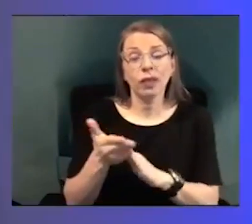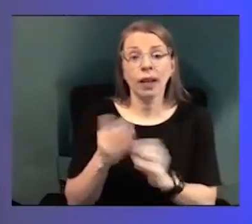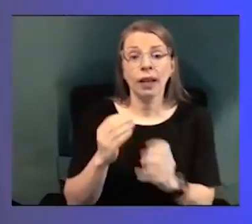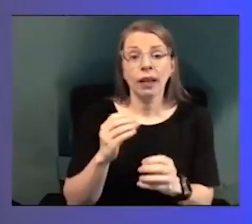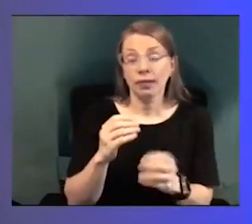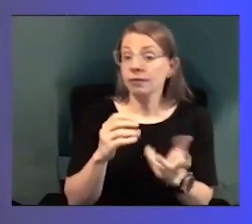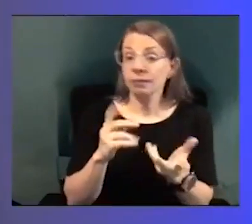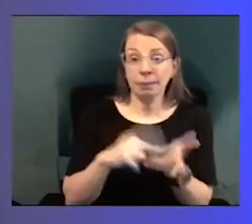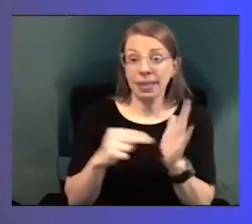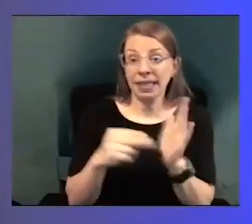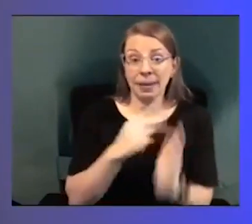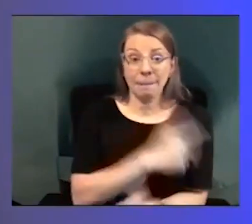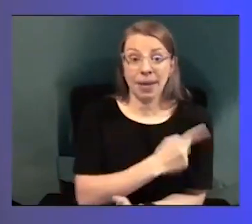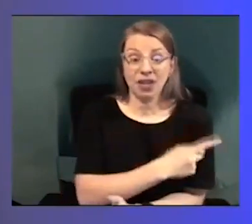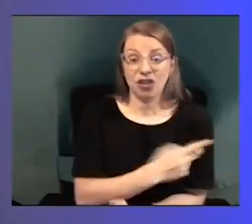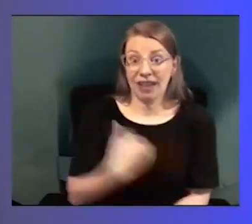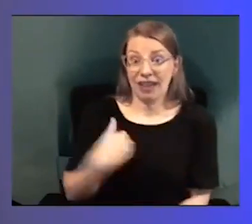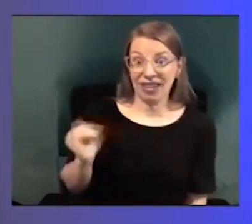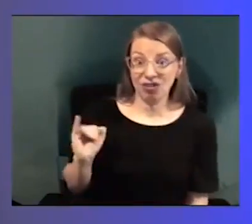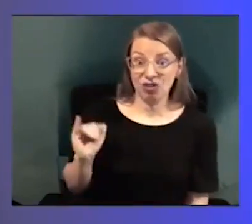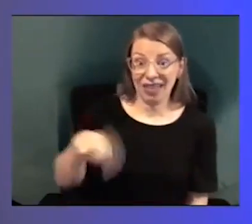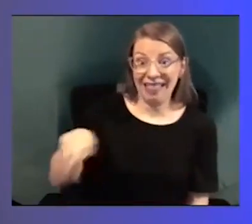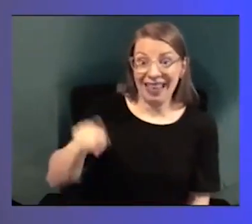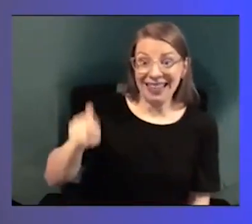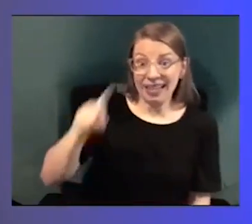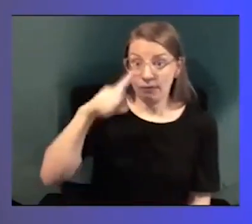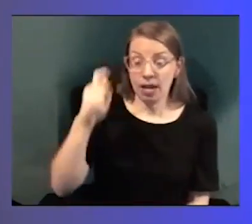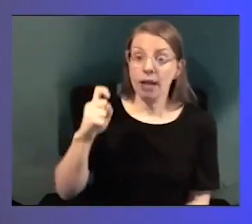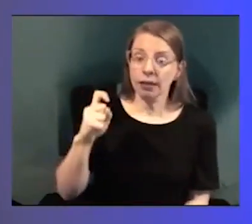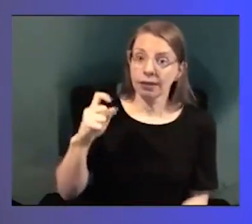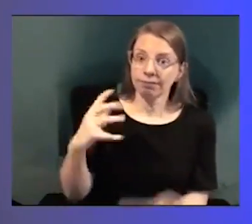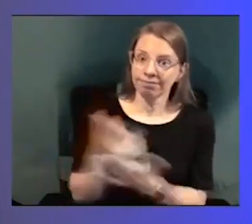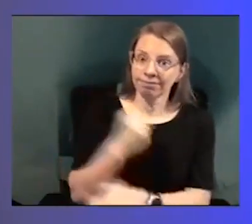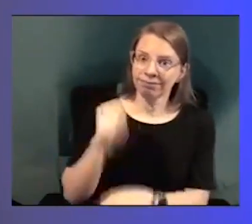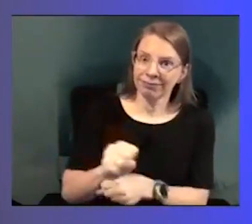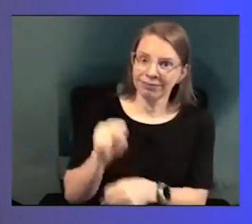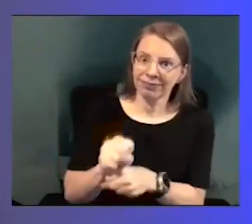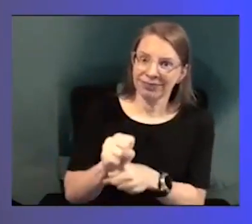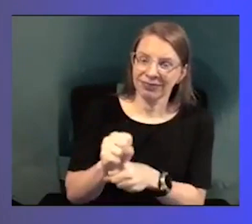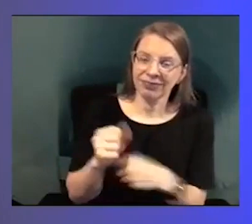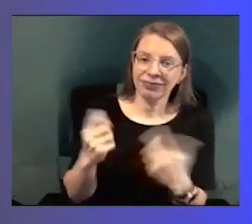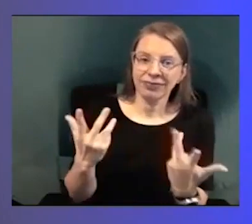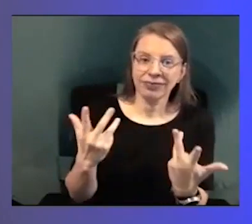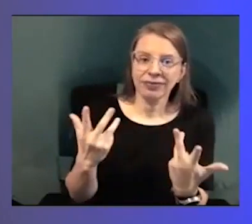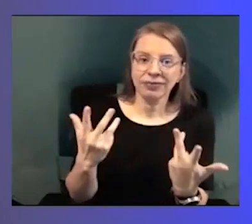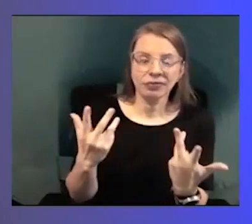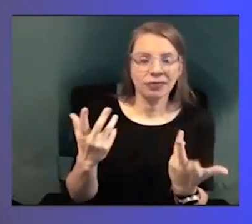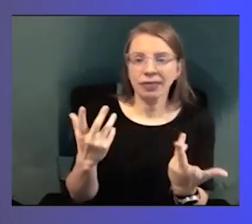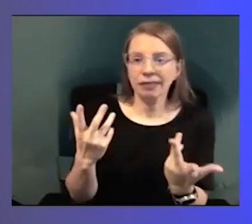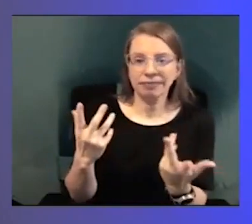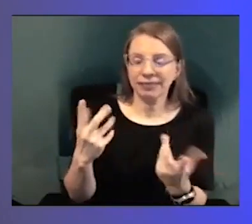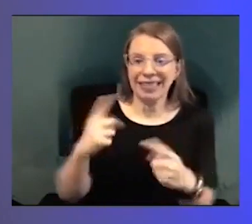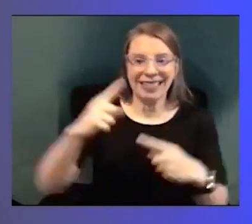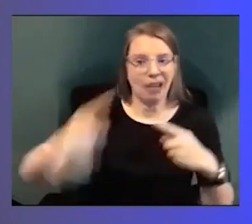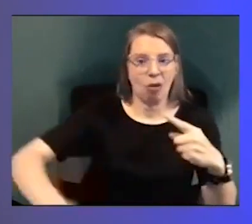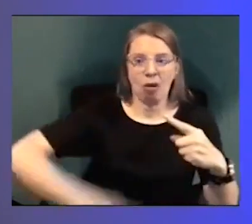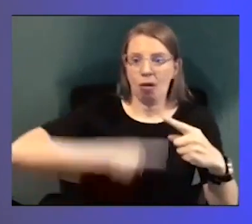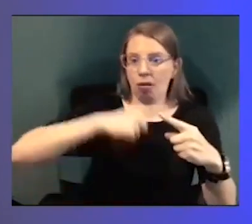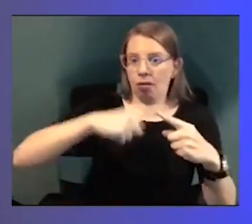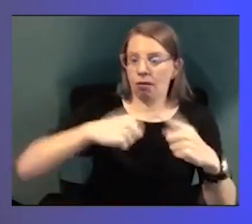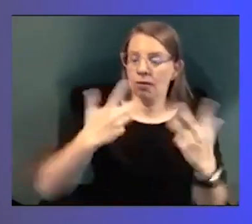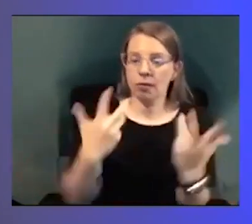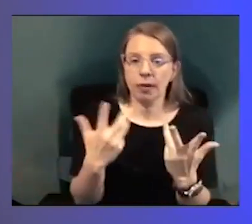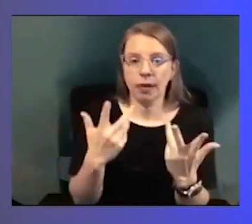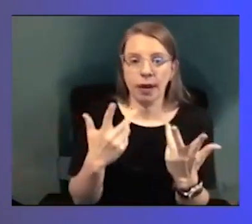even have the insurance that they need because they're employed. So, yeah, it's so cyclical. So absolutely, I think the healthier we can keep